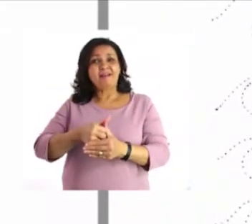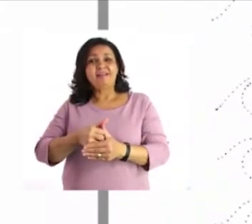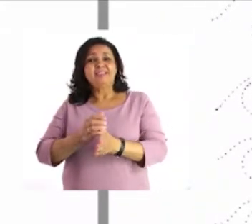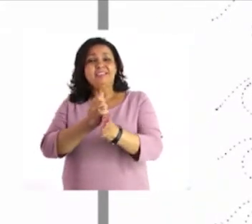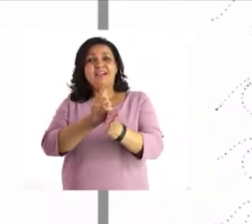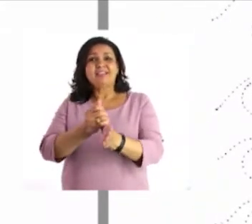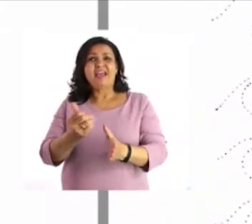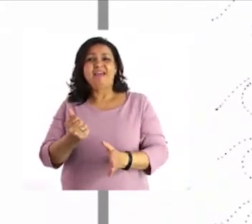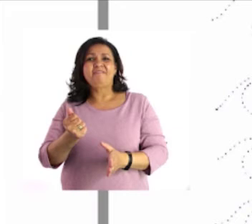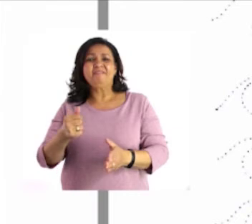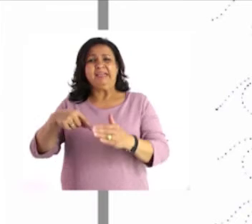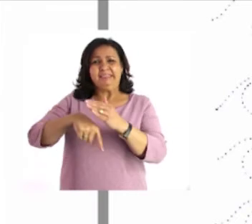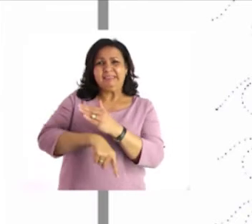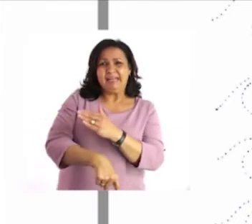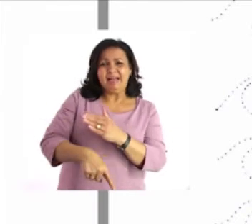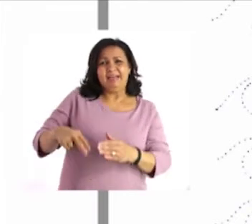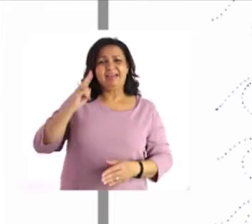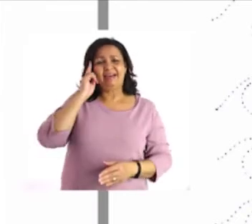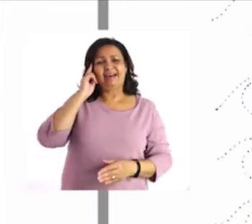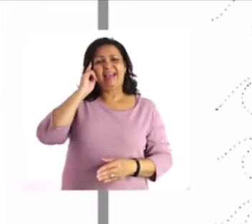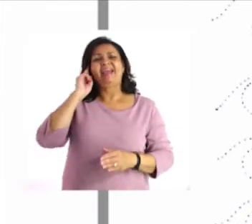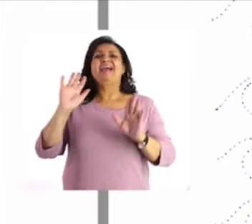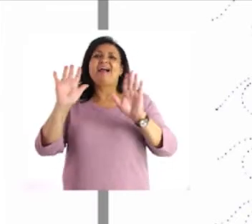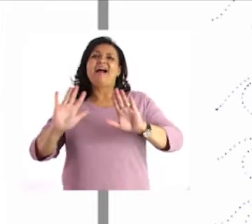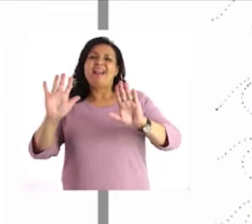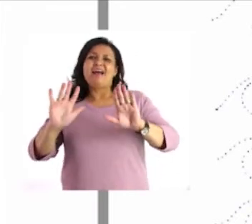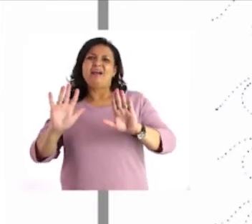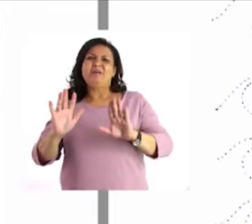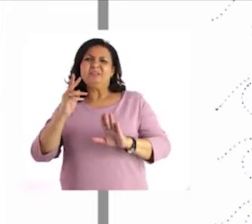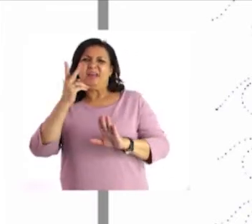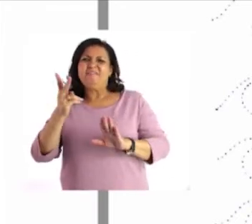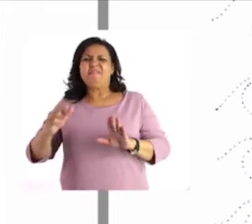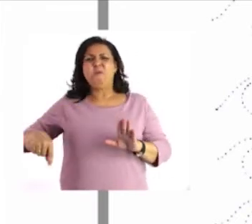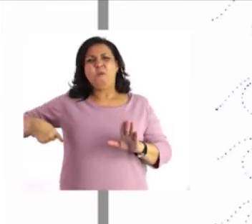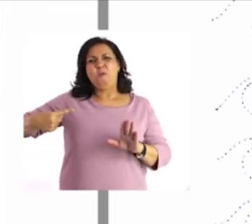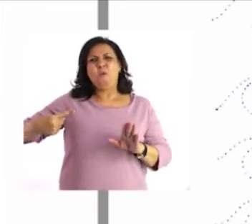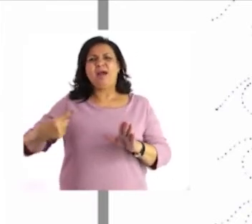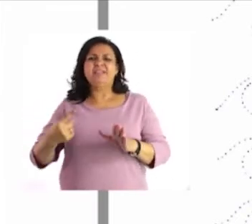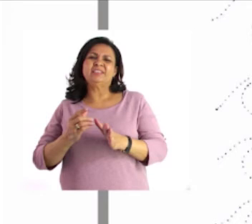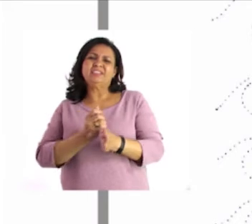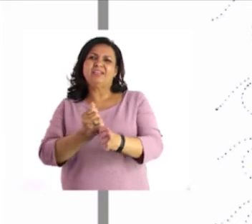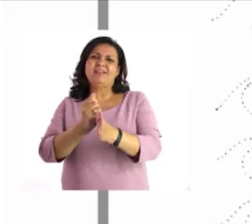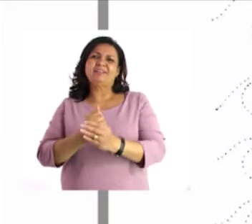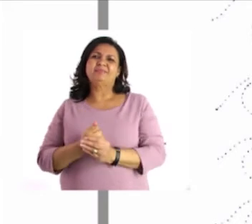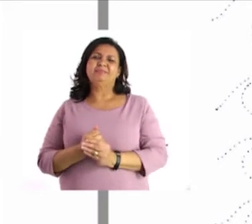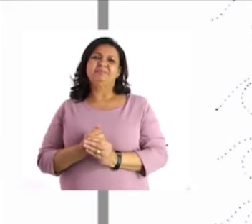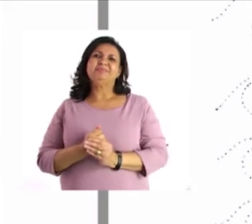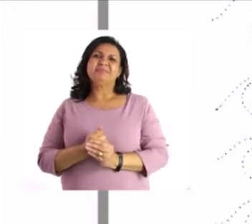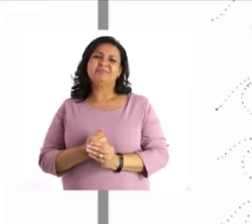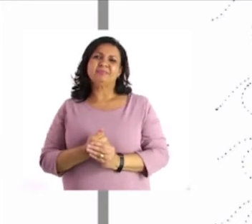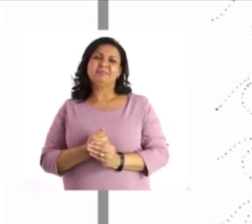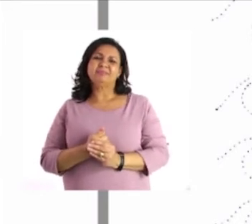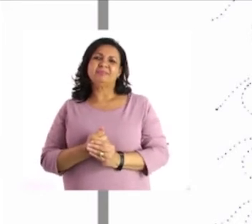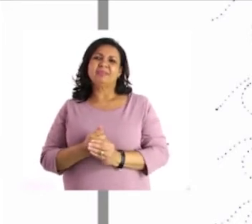a very dark gray color. We also get white sharks, but they are not sometimes white at all. Color